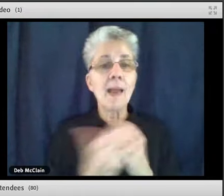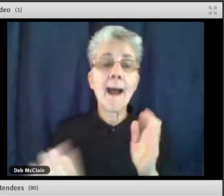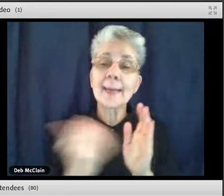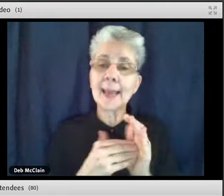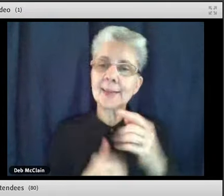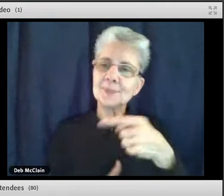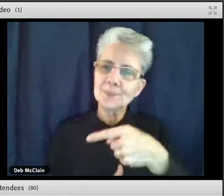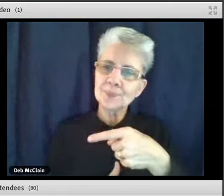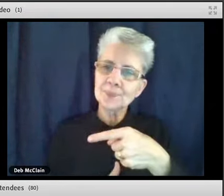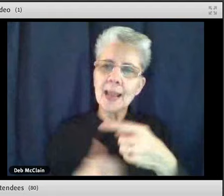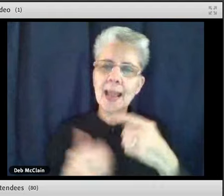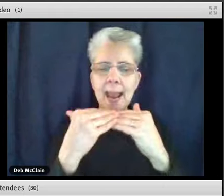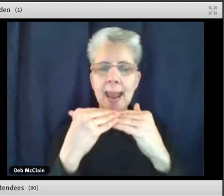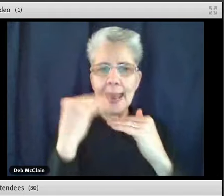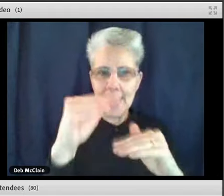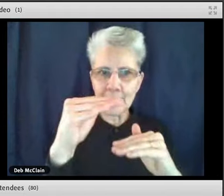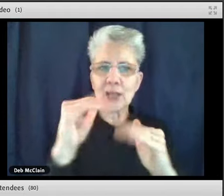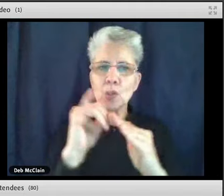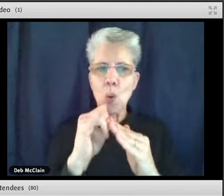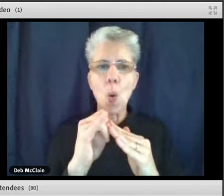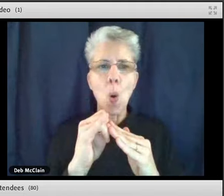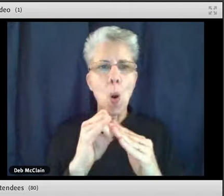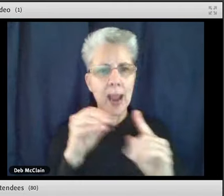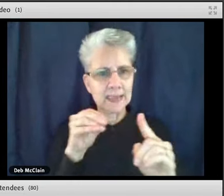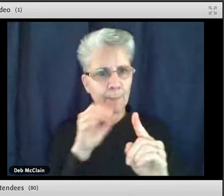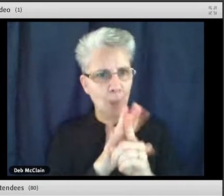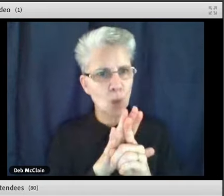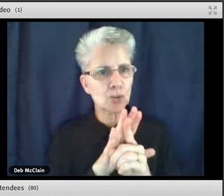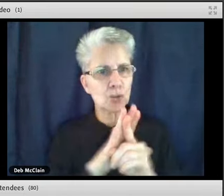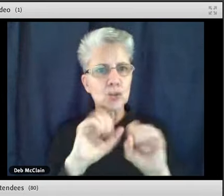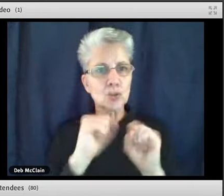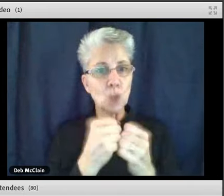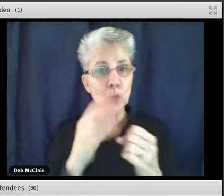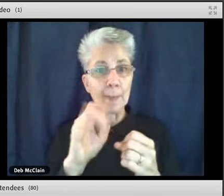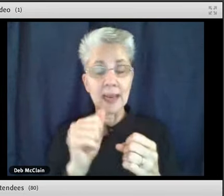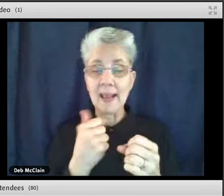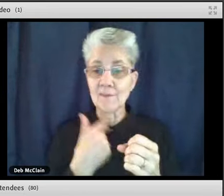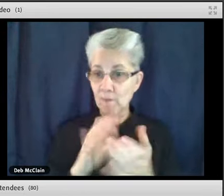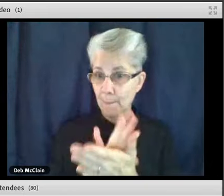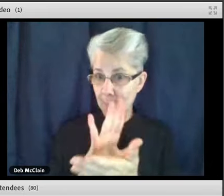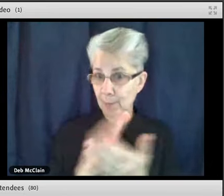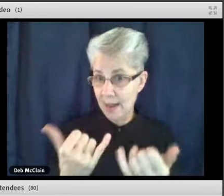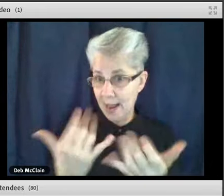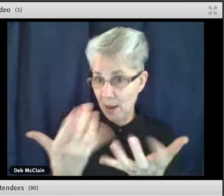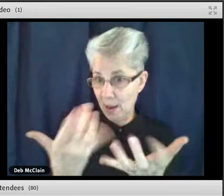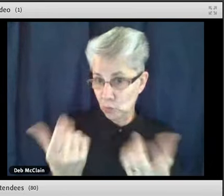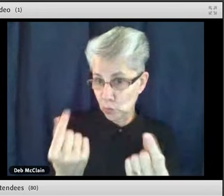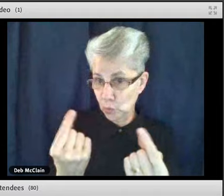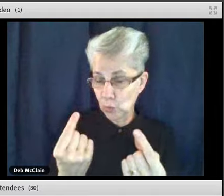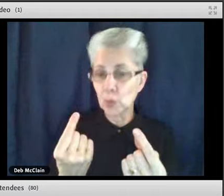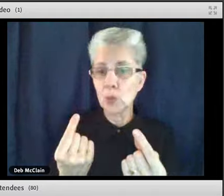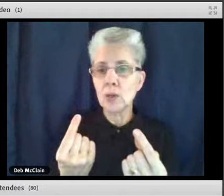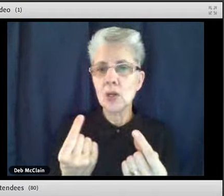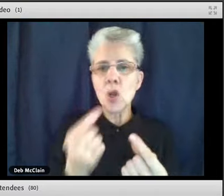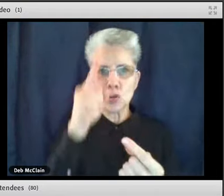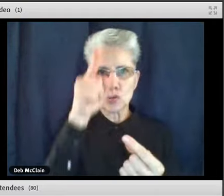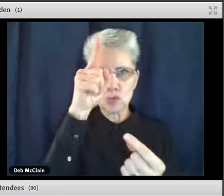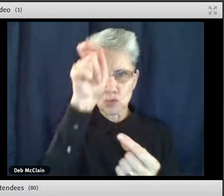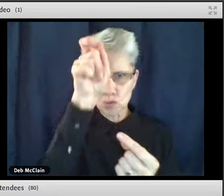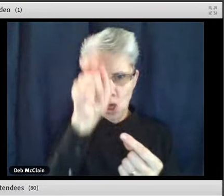of the virus. I can't control how other people feel and their rationality. What can I control? I can control